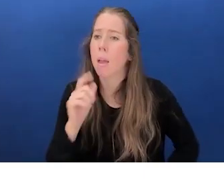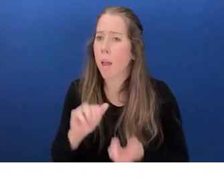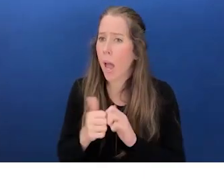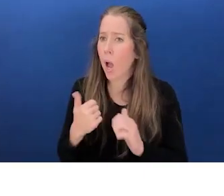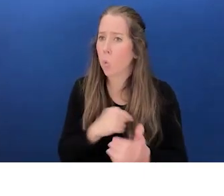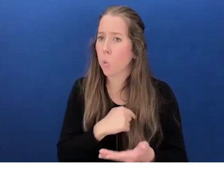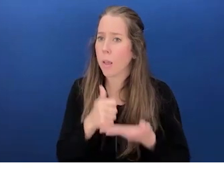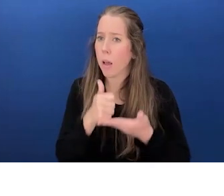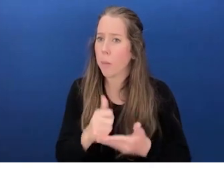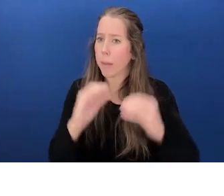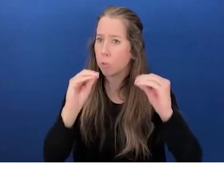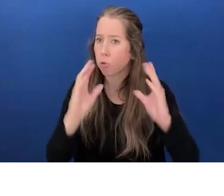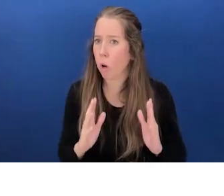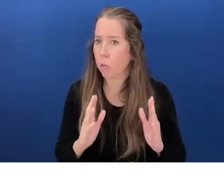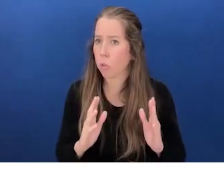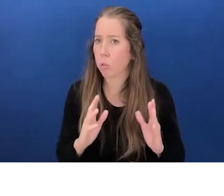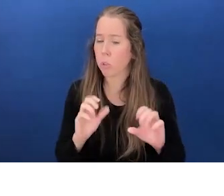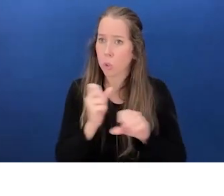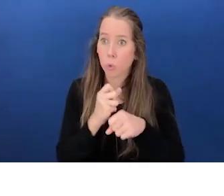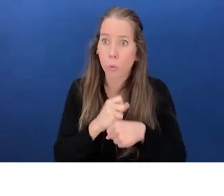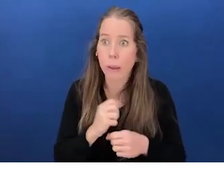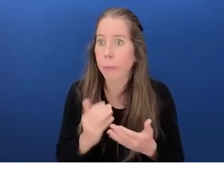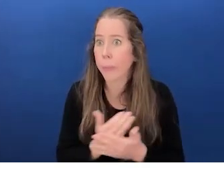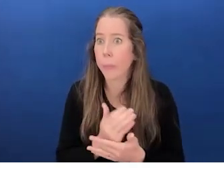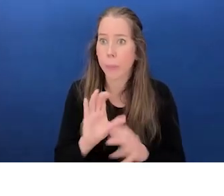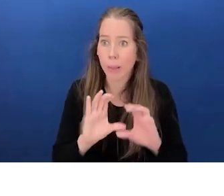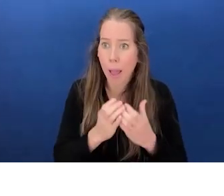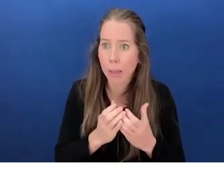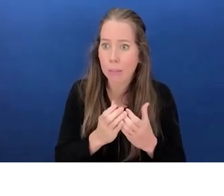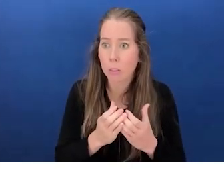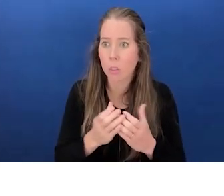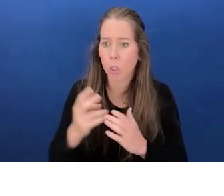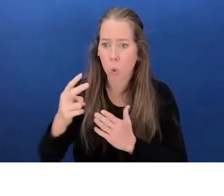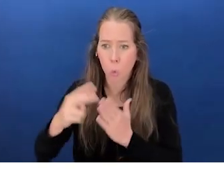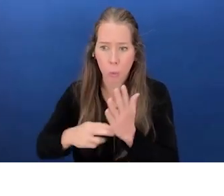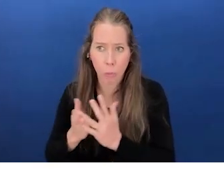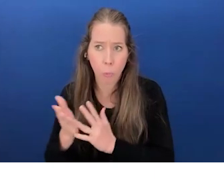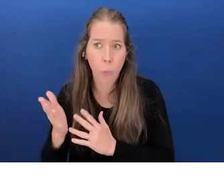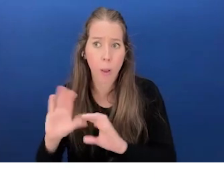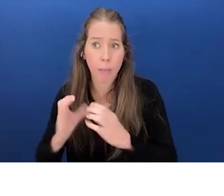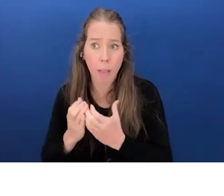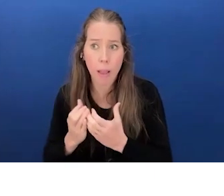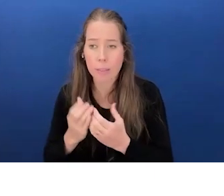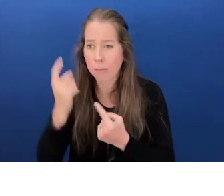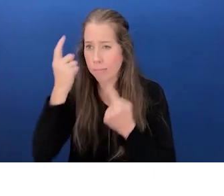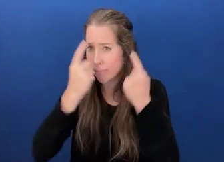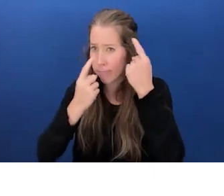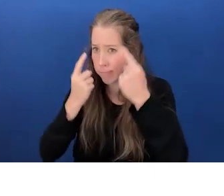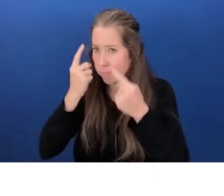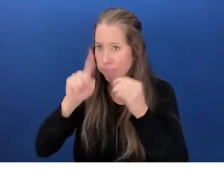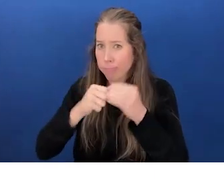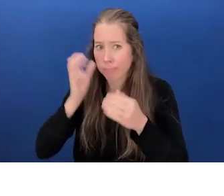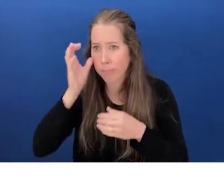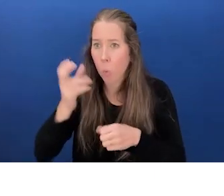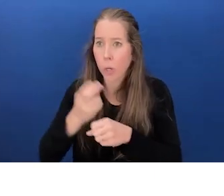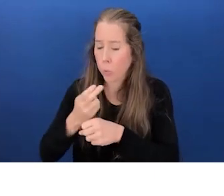instructors maybe create a new class, redoing a class, considering these concepts or using some of these